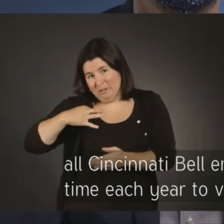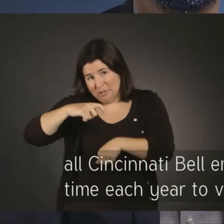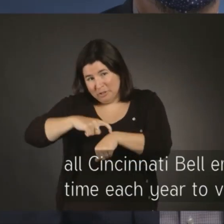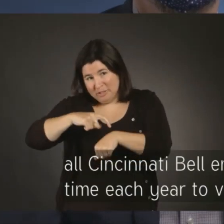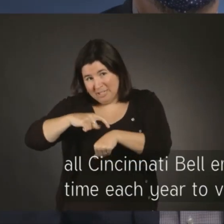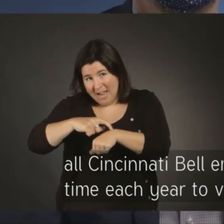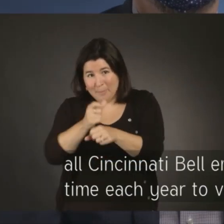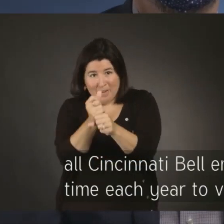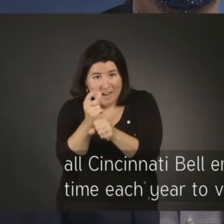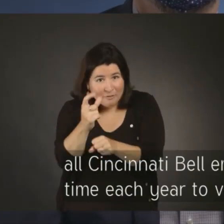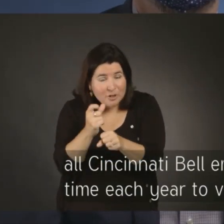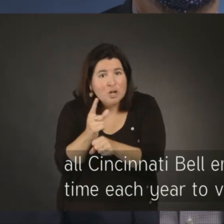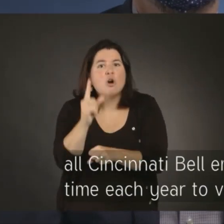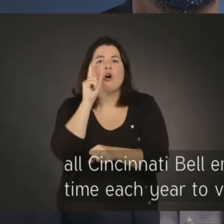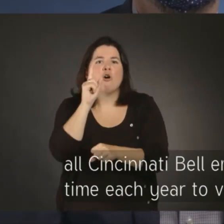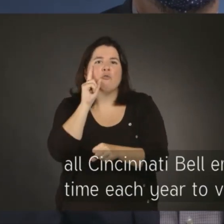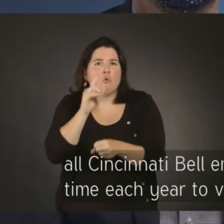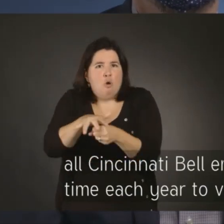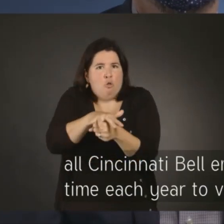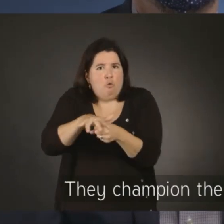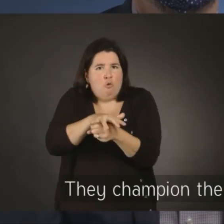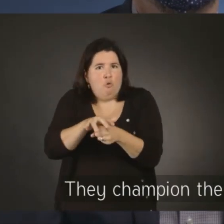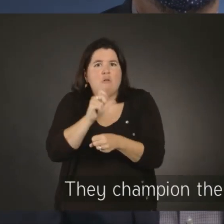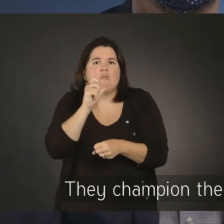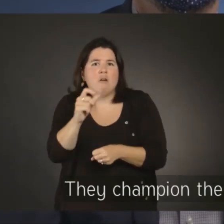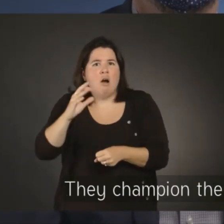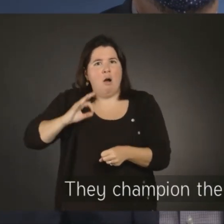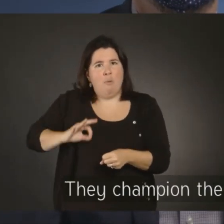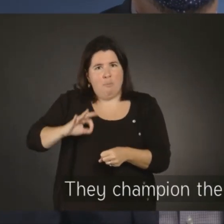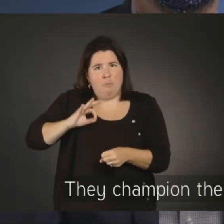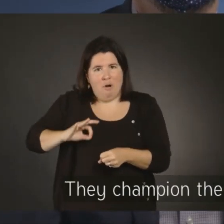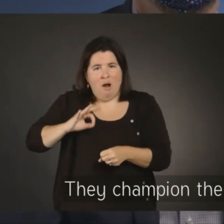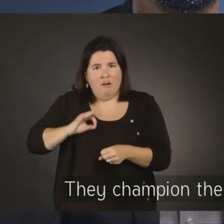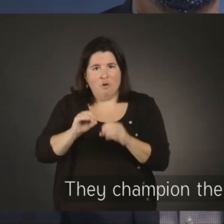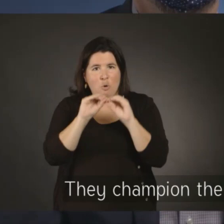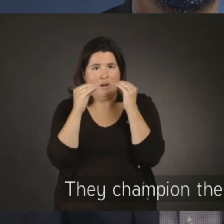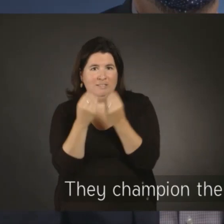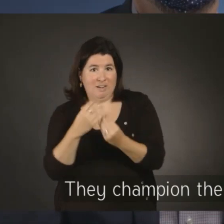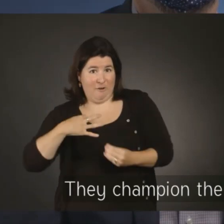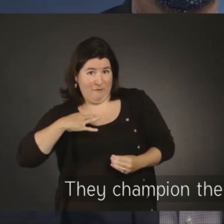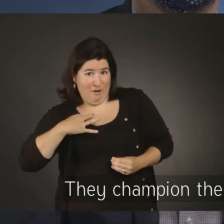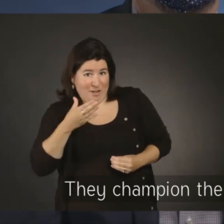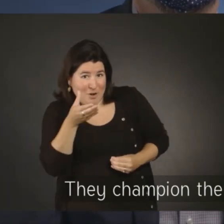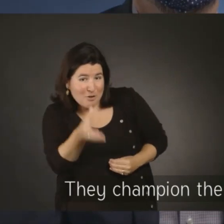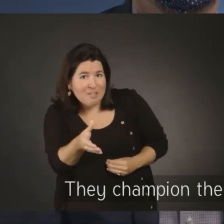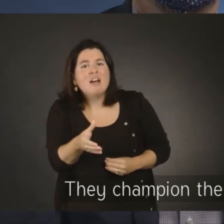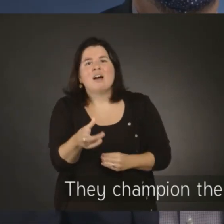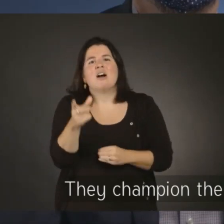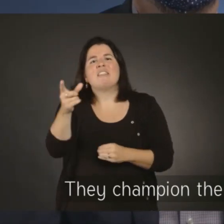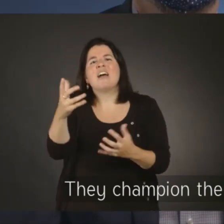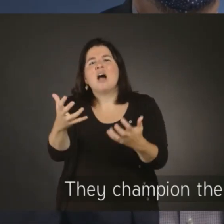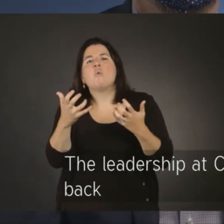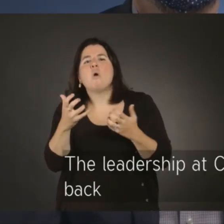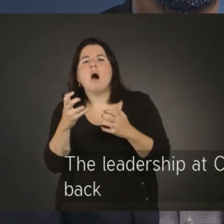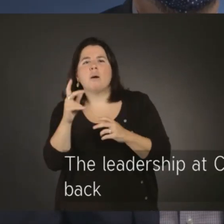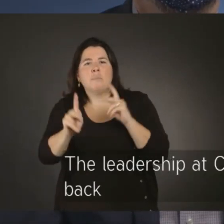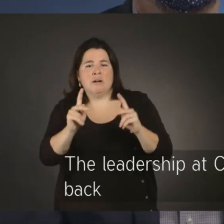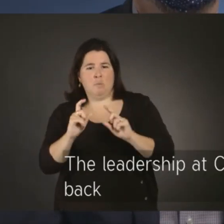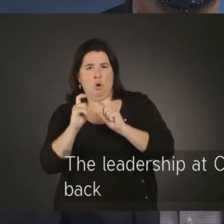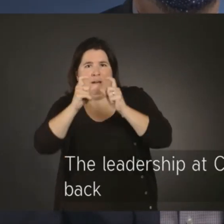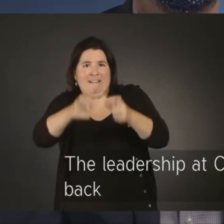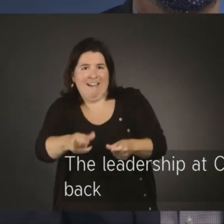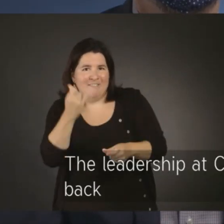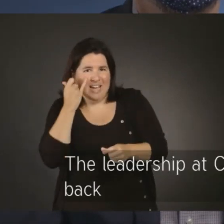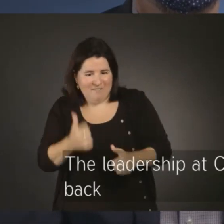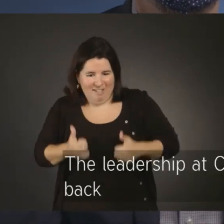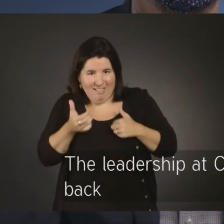volunteer with local nonprofit organizations. They champion the mantra, "Give where you live." The leadership